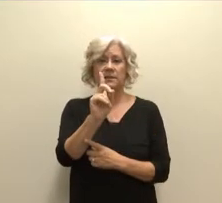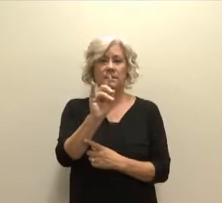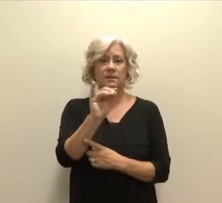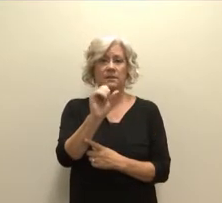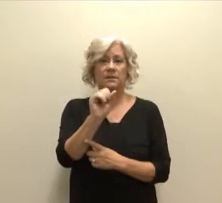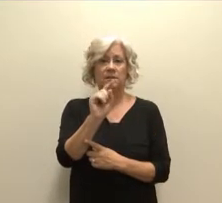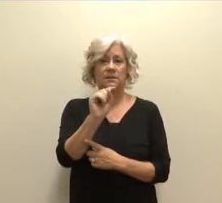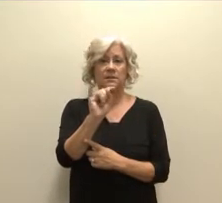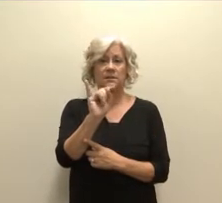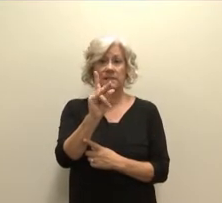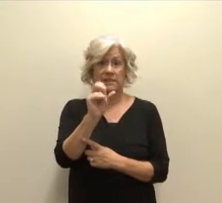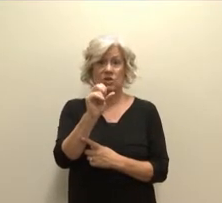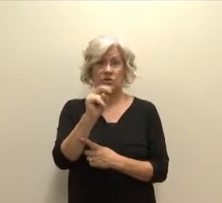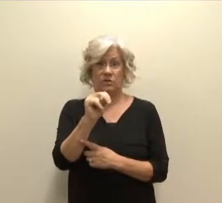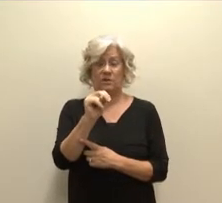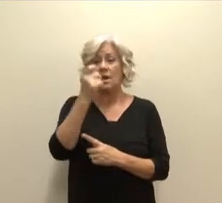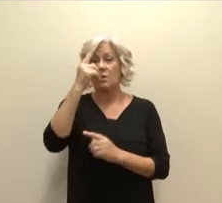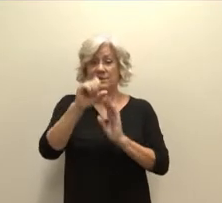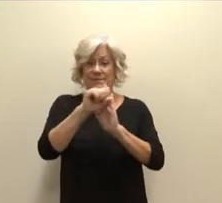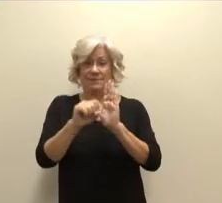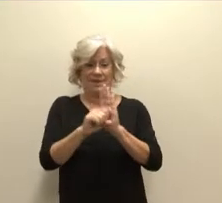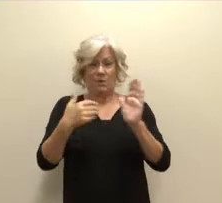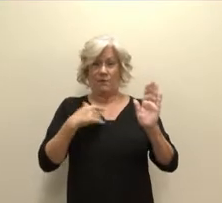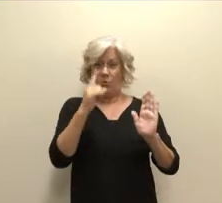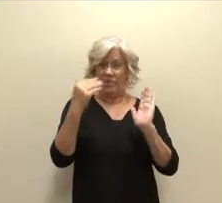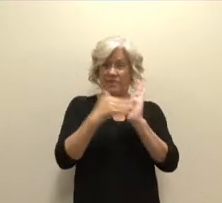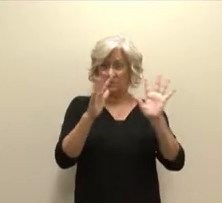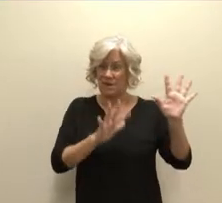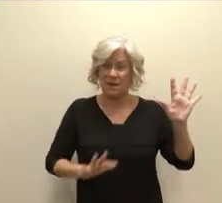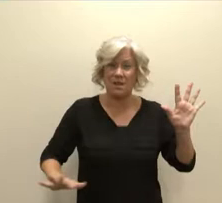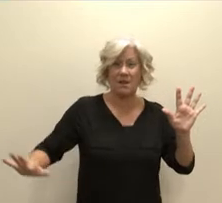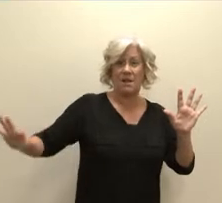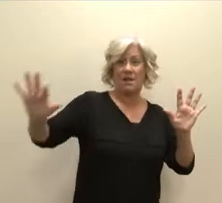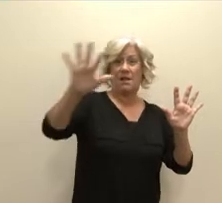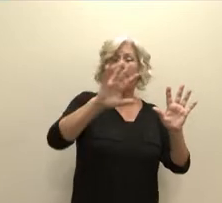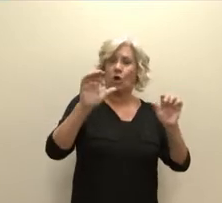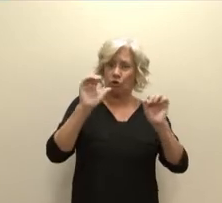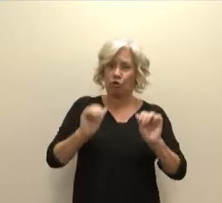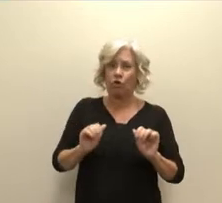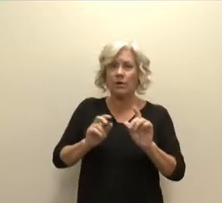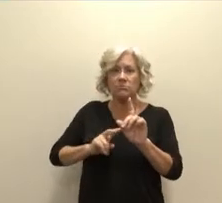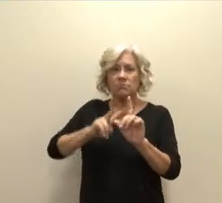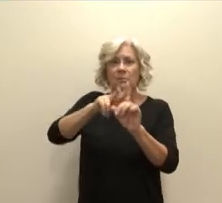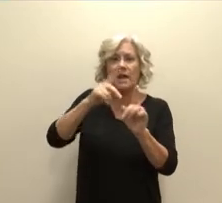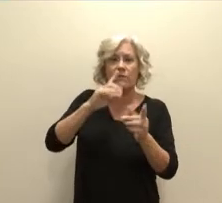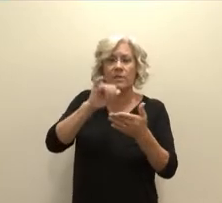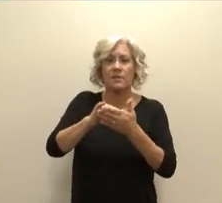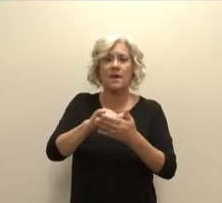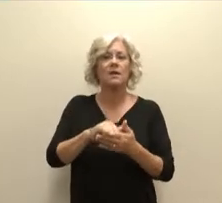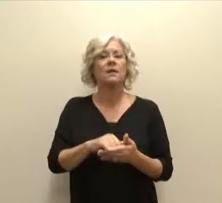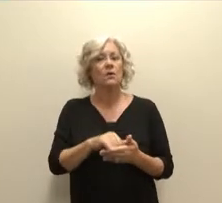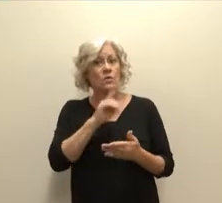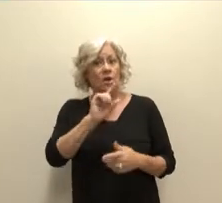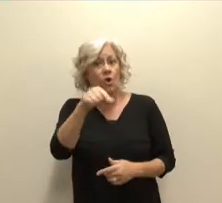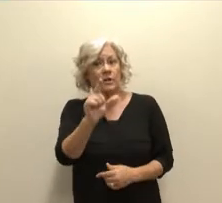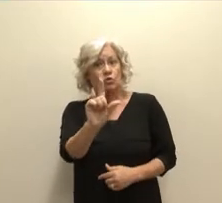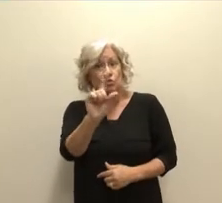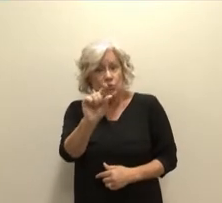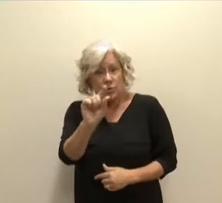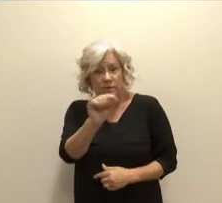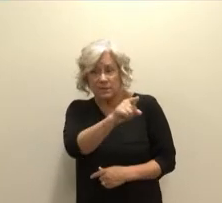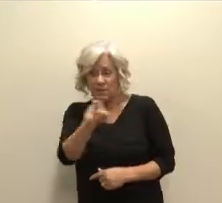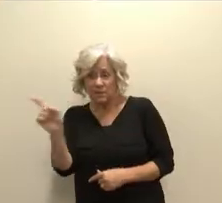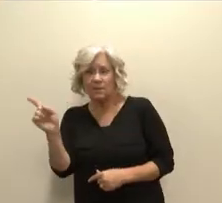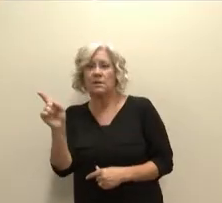more than 1,000 districts statewide that were eligible to apply for the designation, only 20 actually completed